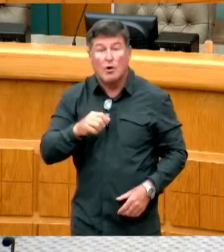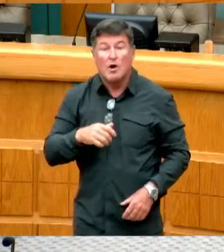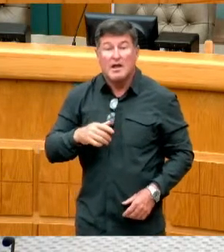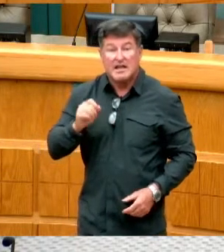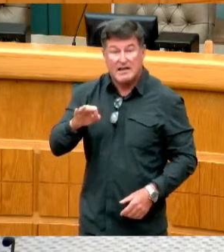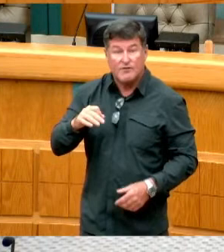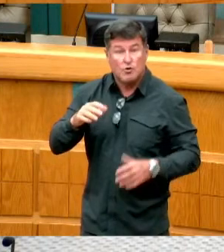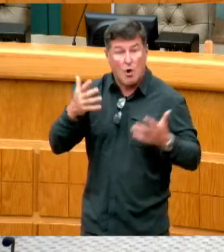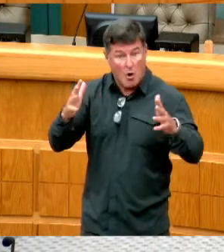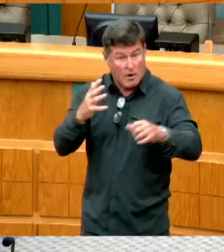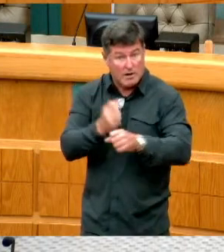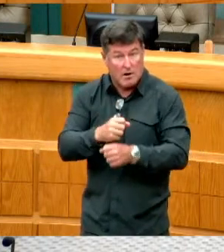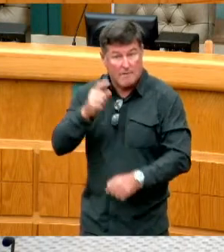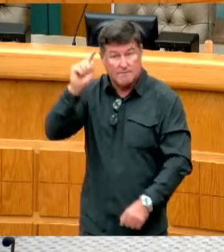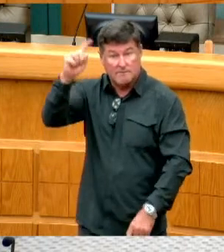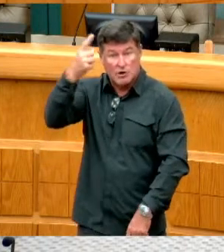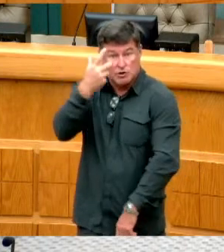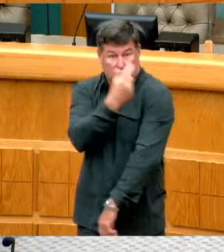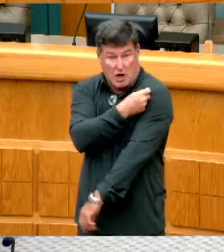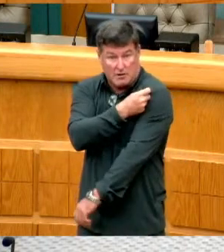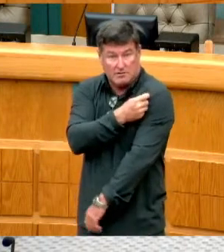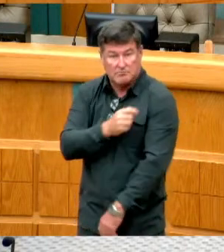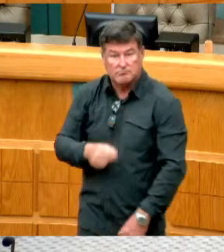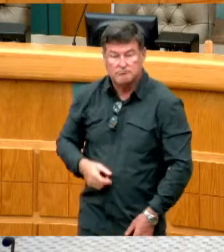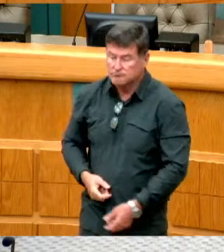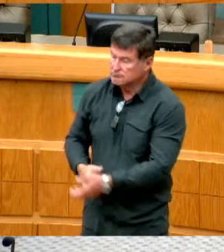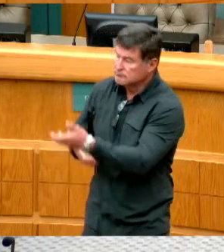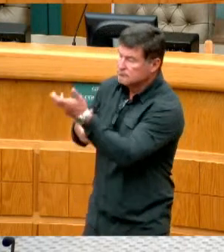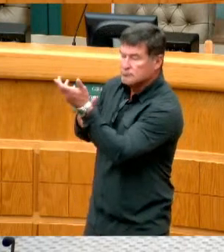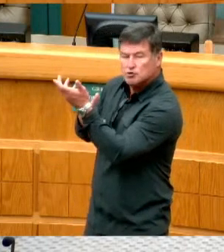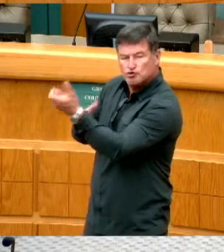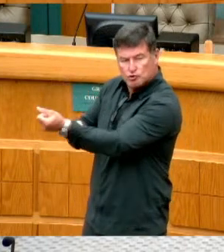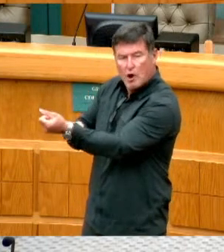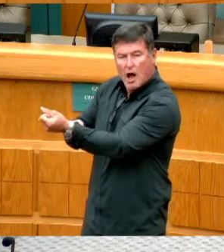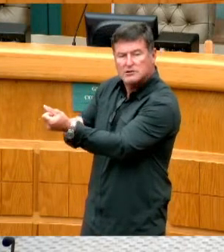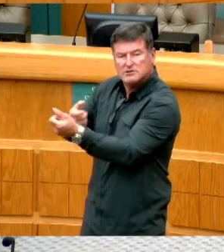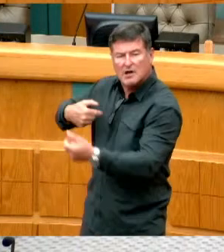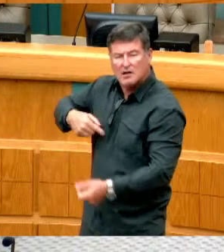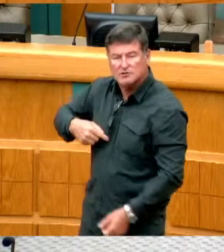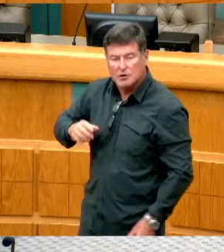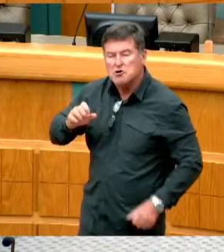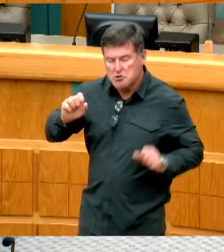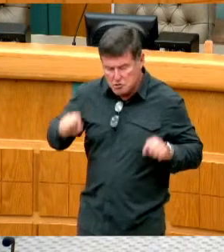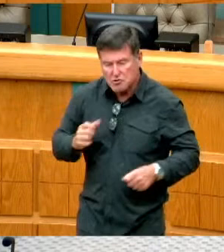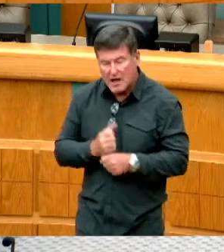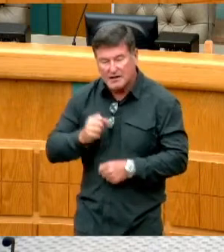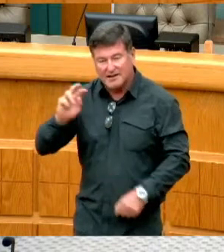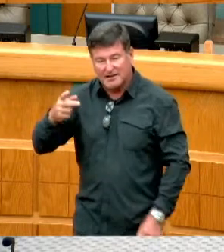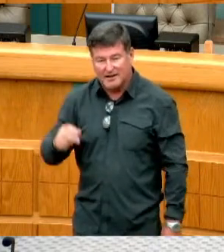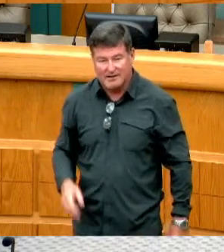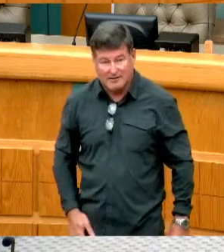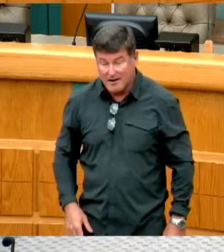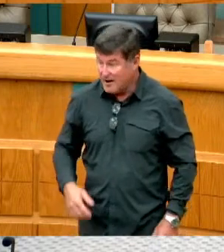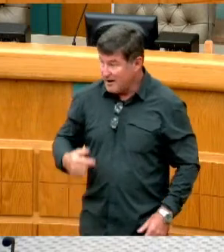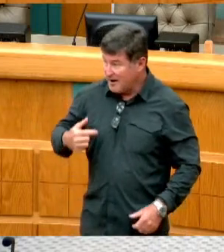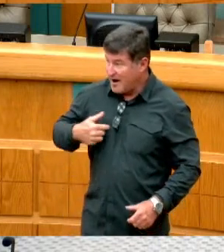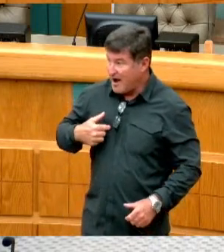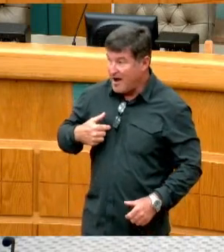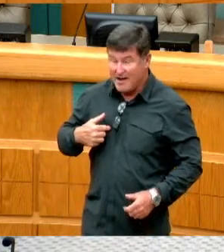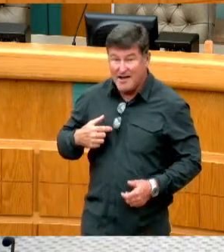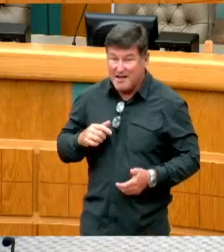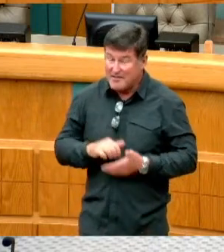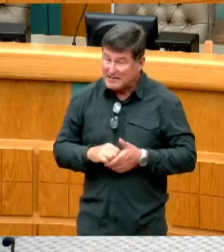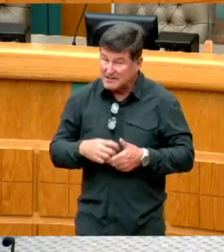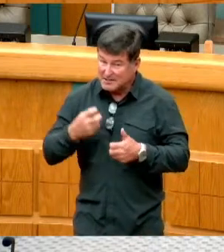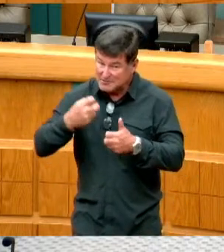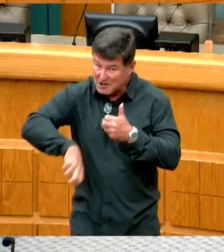us, you will get a second dose. And so, wow, that's a lot of hard truths, right? Remember, I started off so excited, but